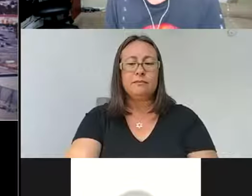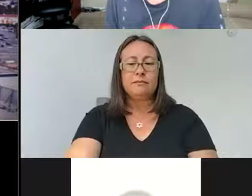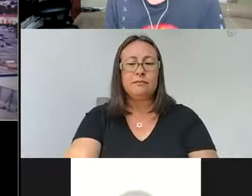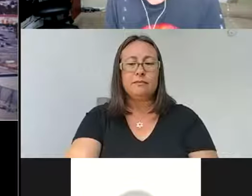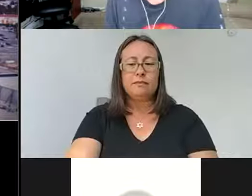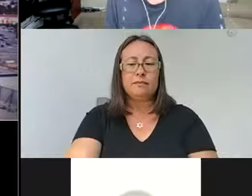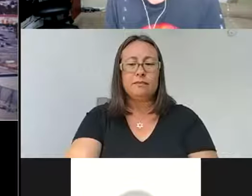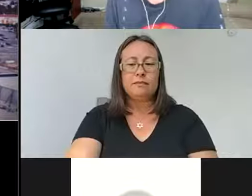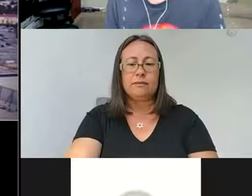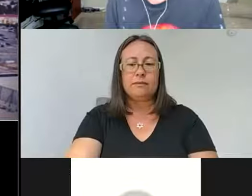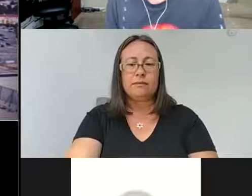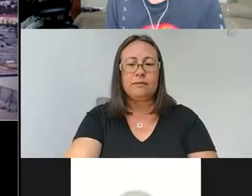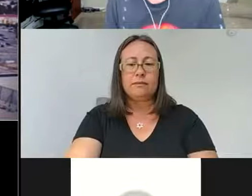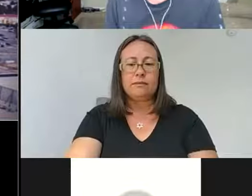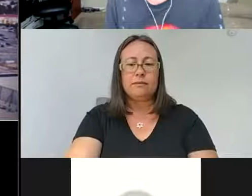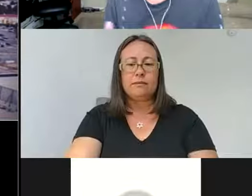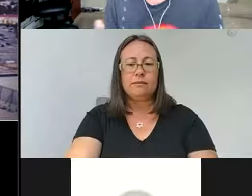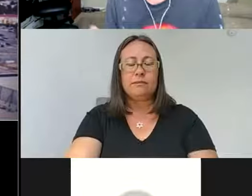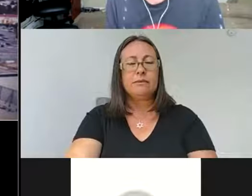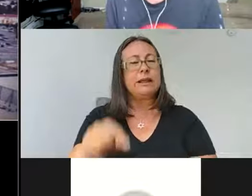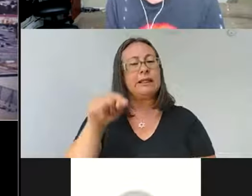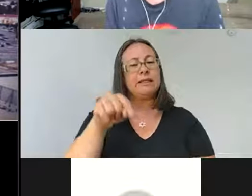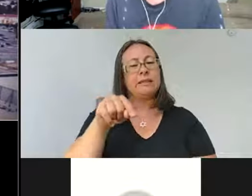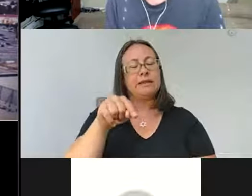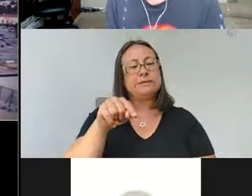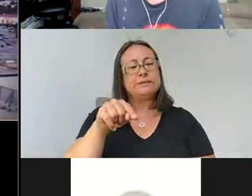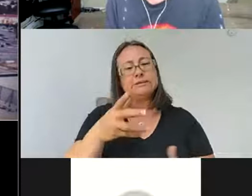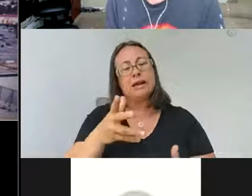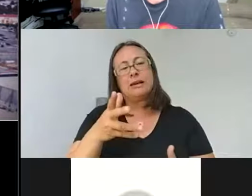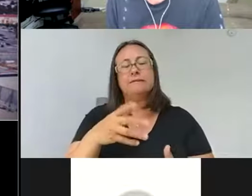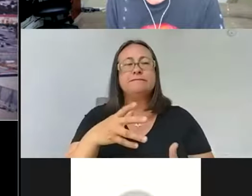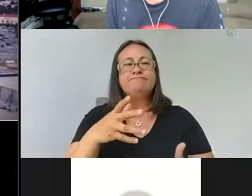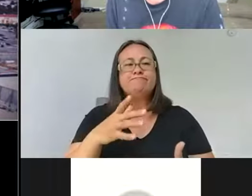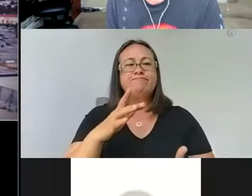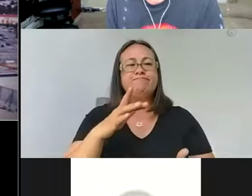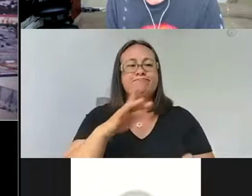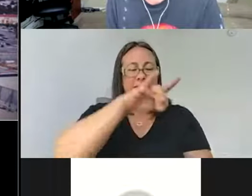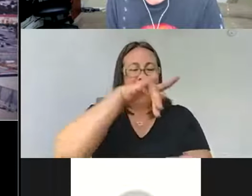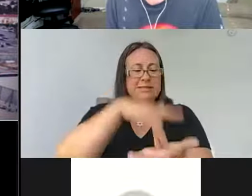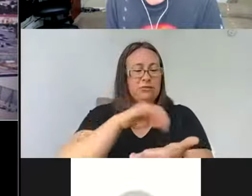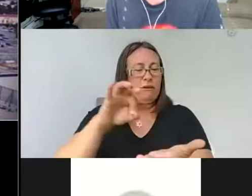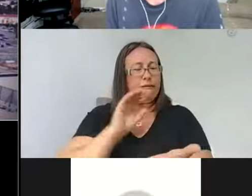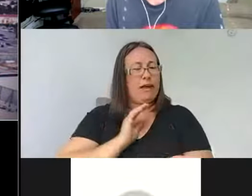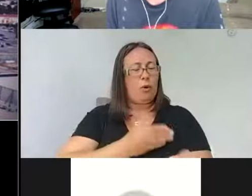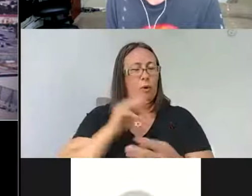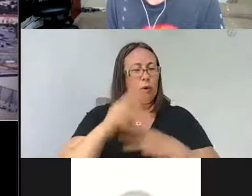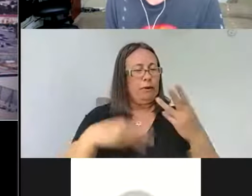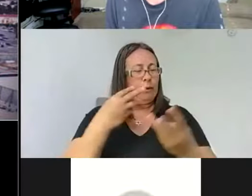So, this is kind of the center of our world here, are the graduate programs. They sort of